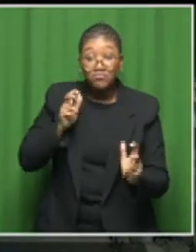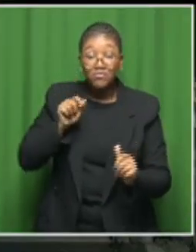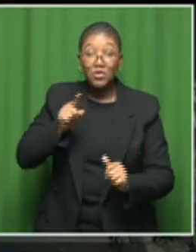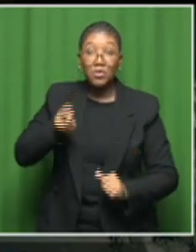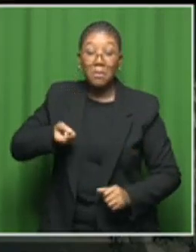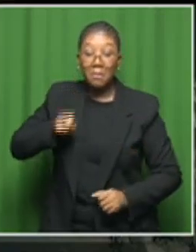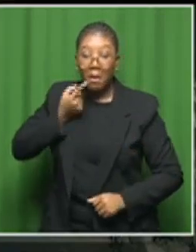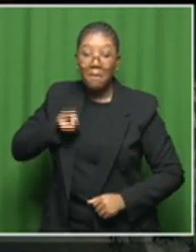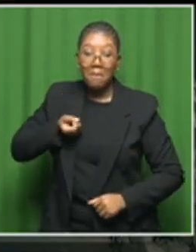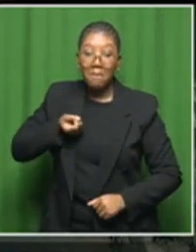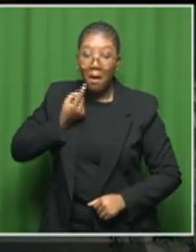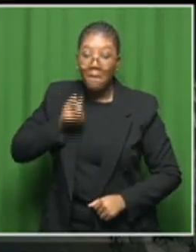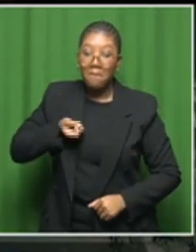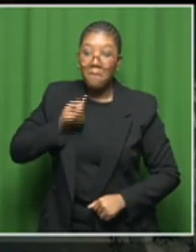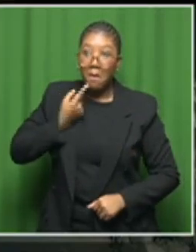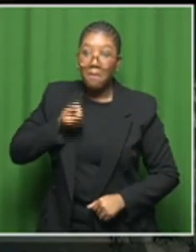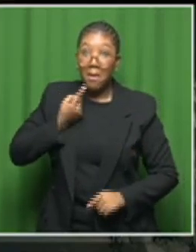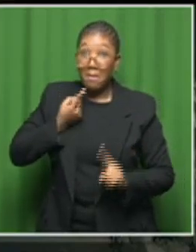medication.